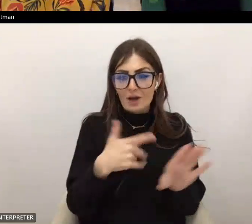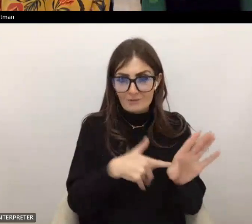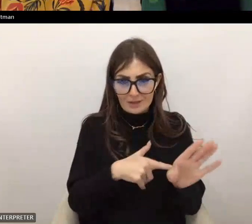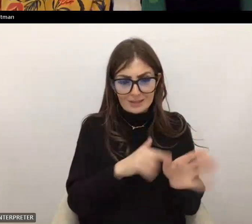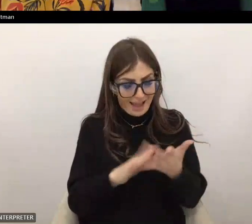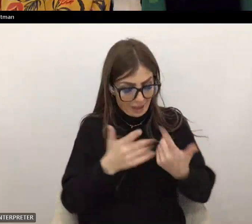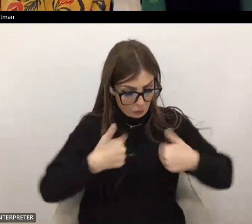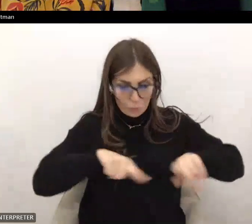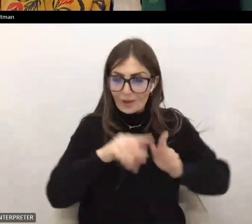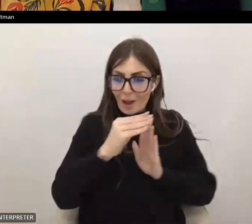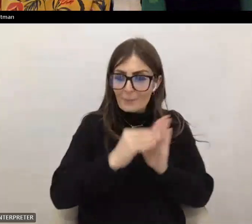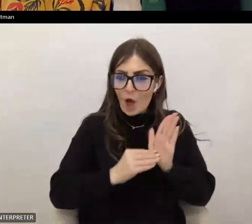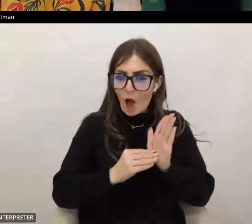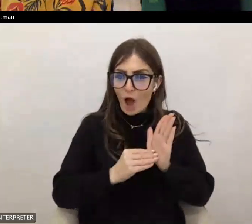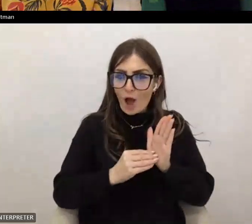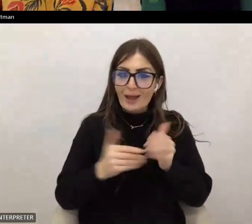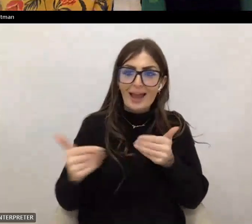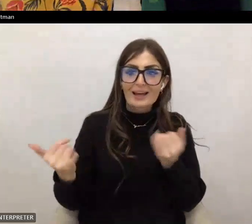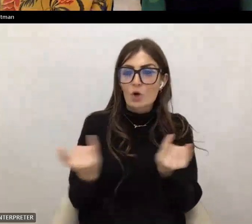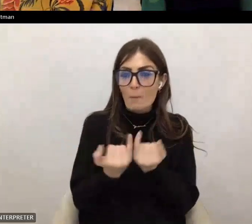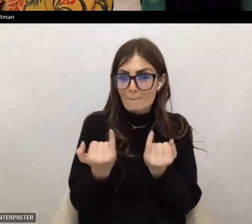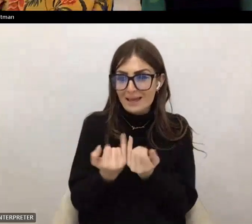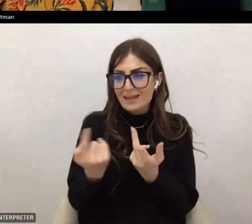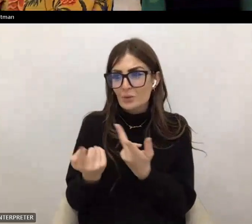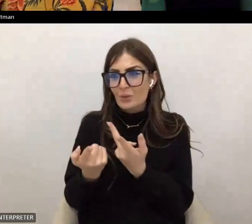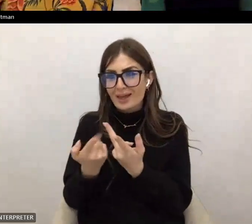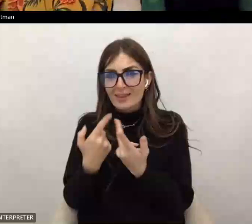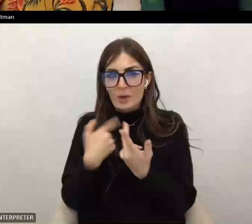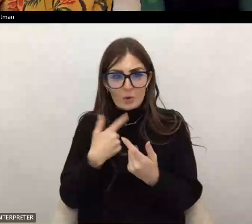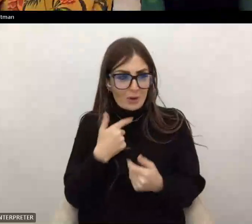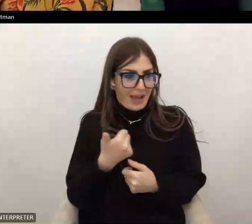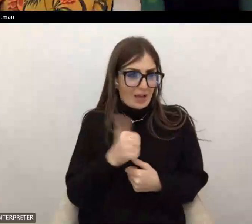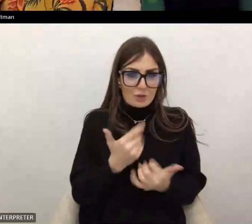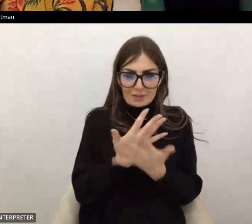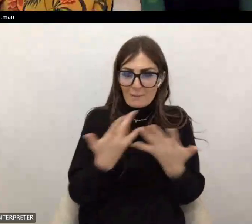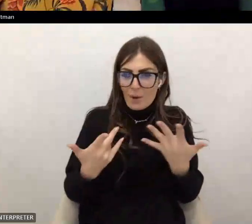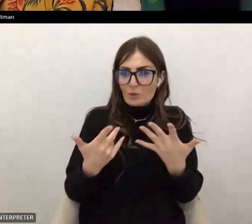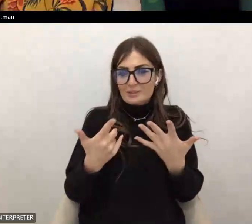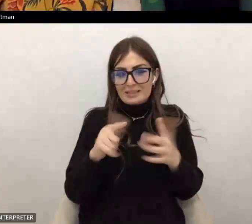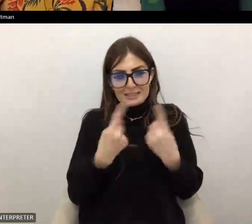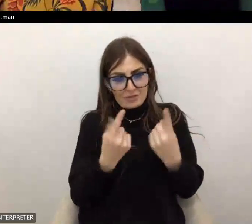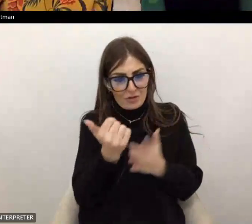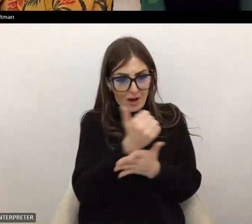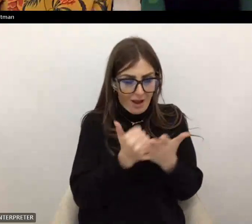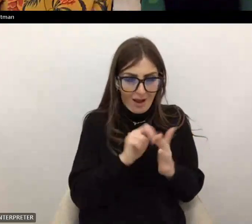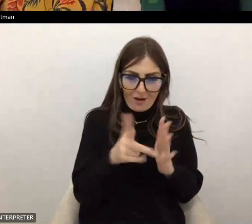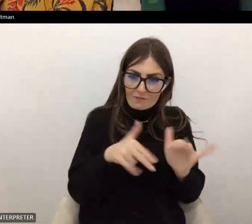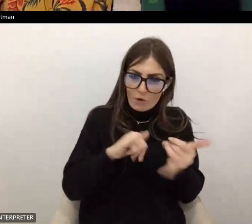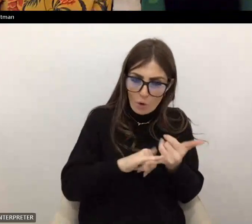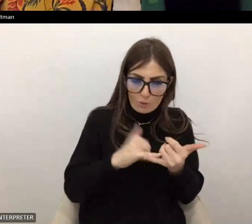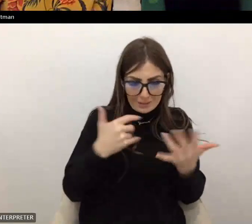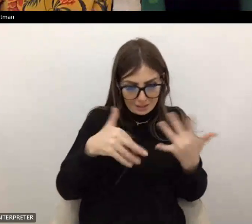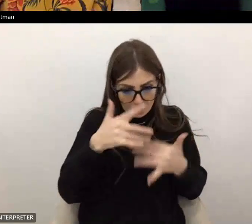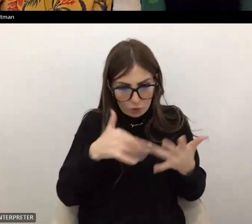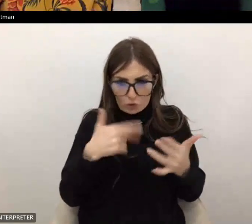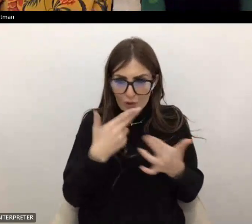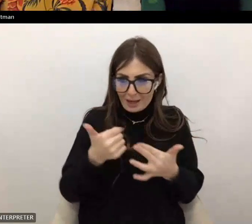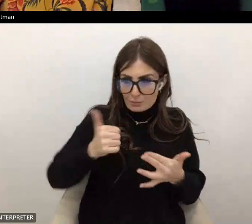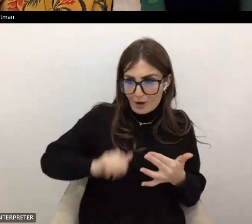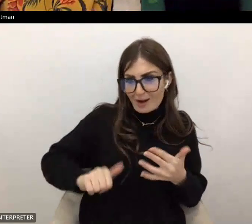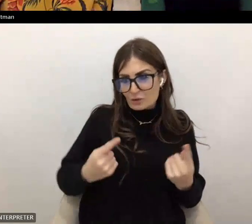we apply and compete when we are utilising multi-art forms with a focus on social and behavioural